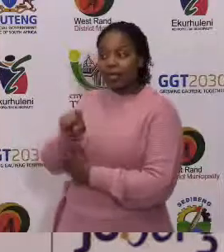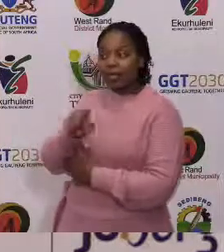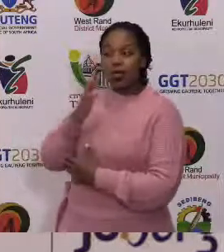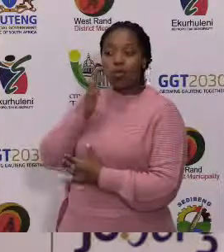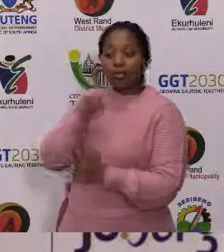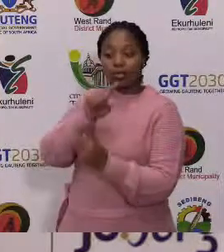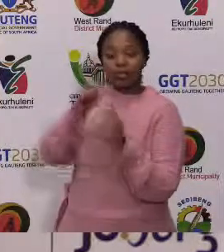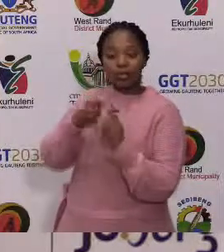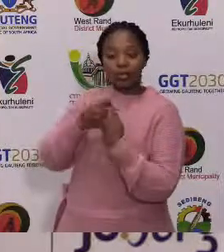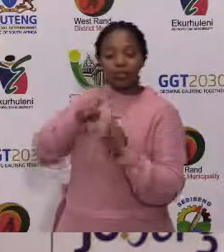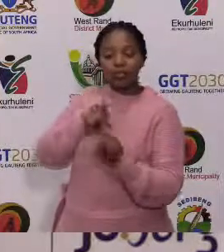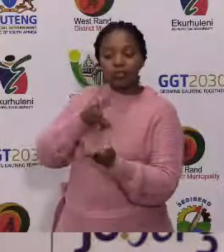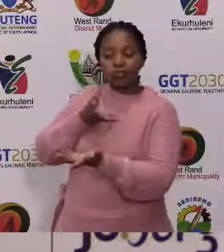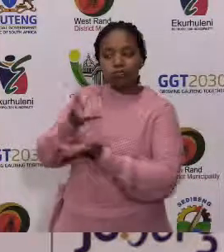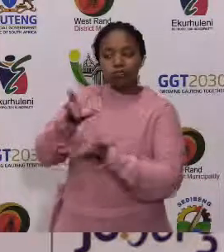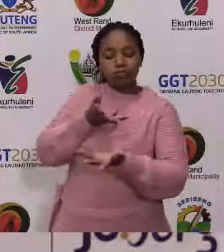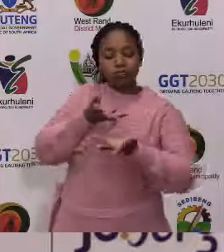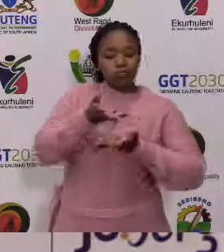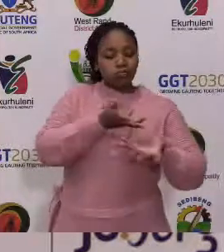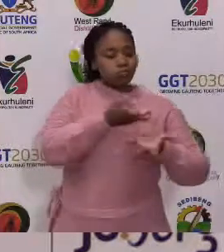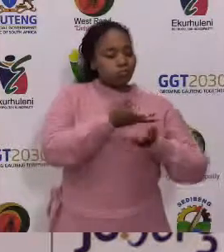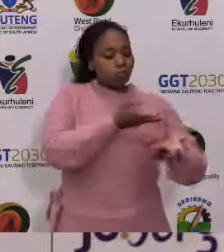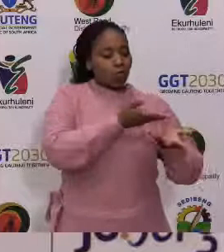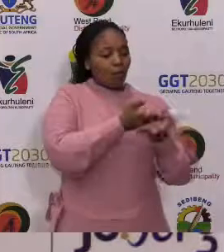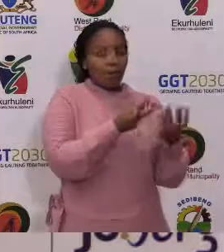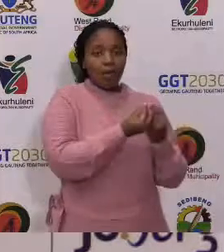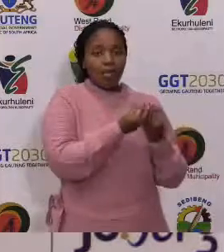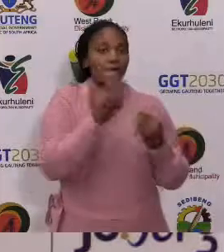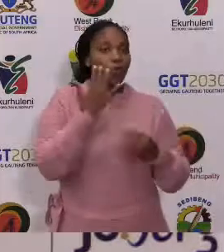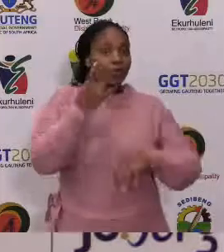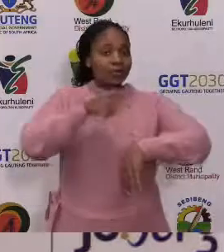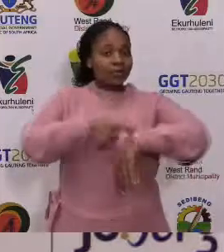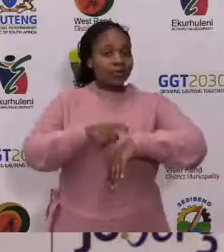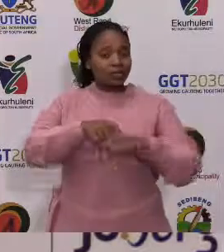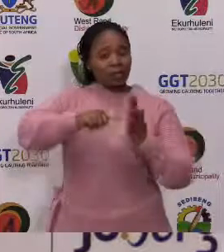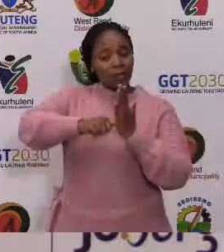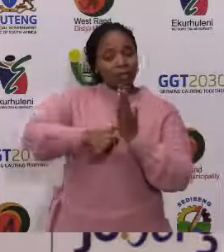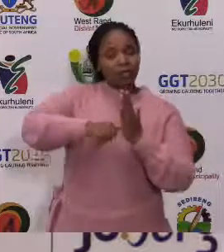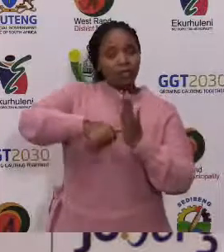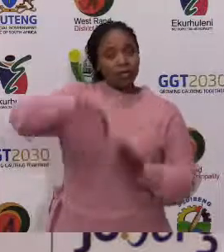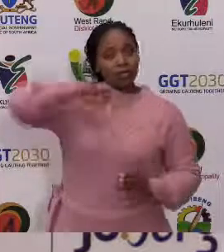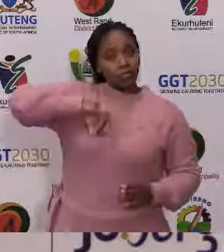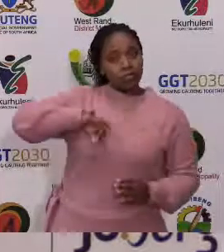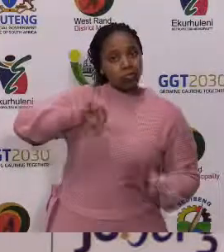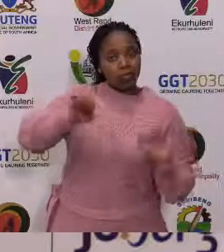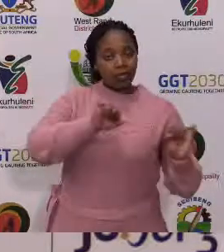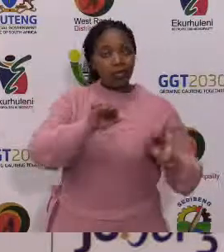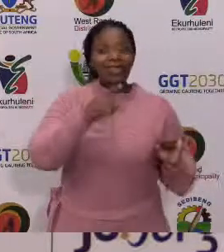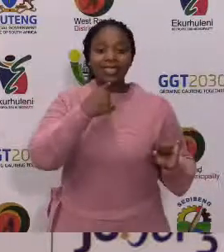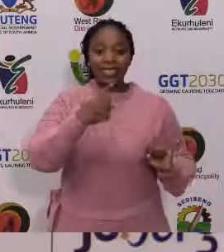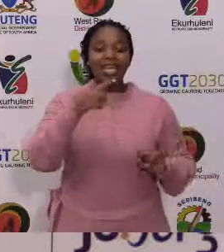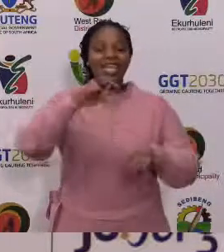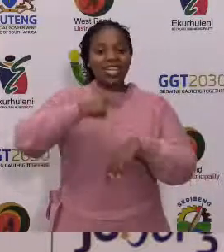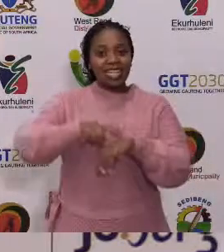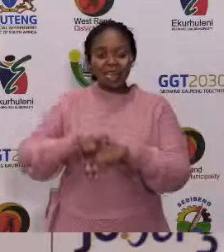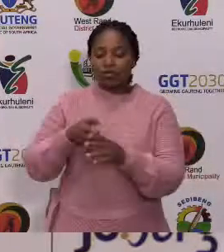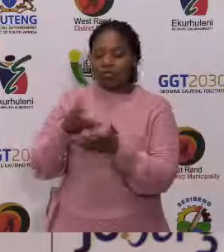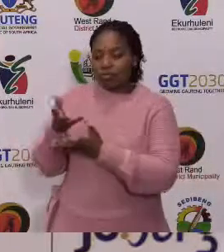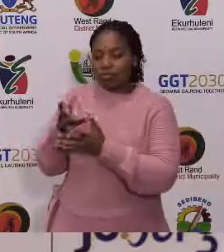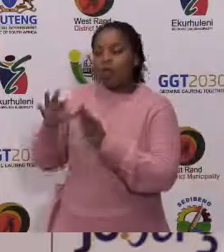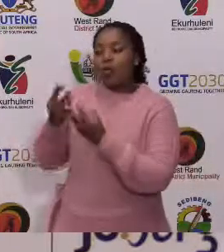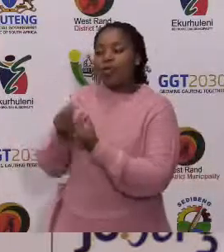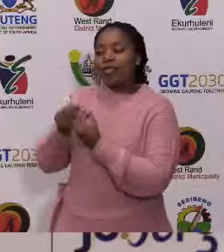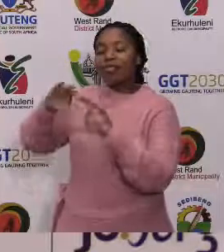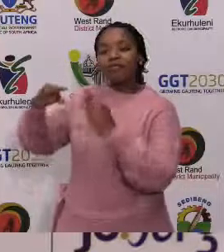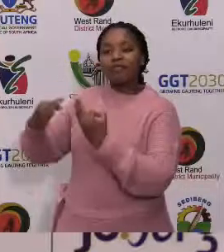were interacting with them during the pension payouts, were saying that they need to consult with family.